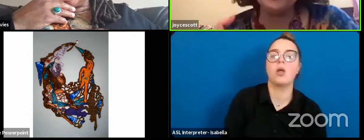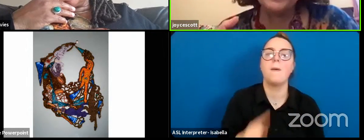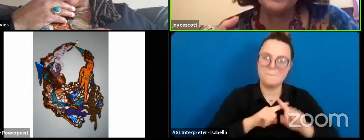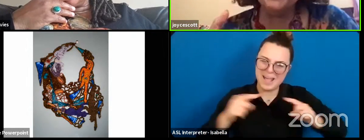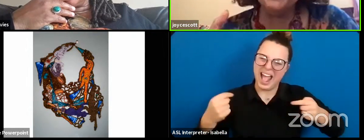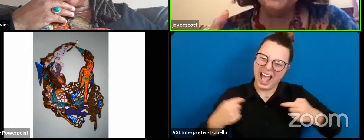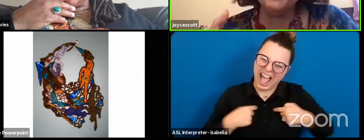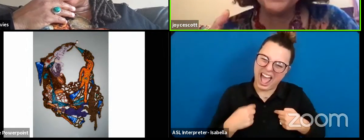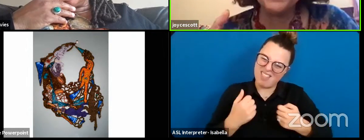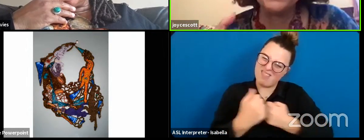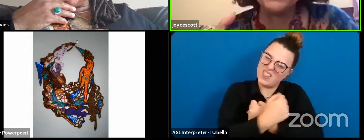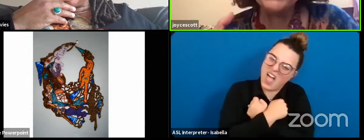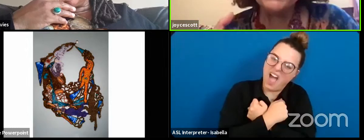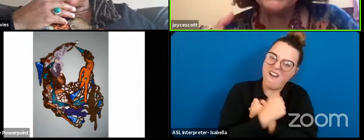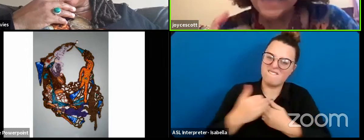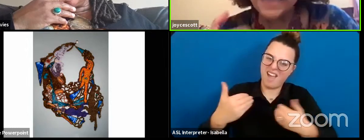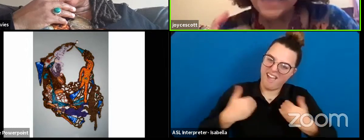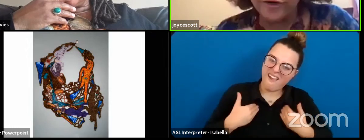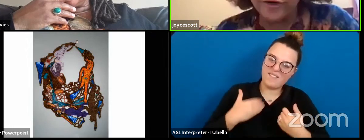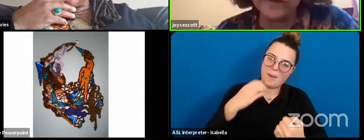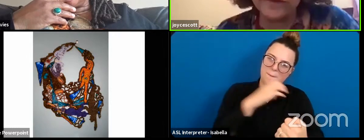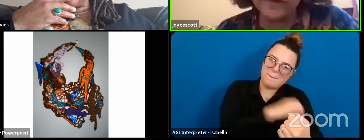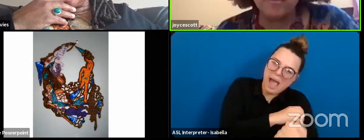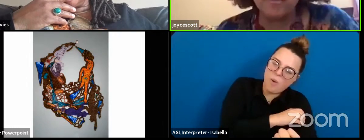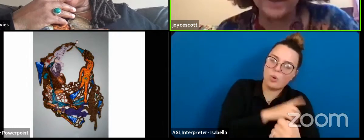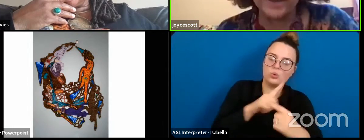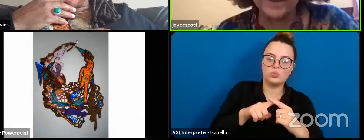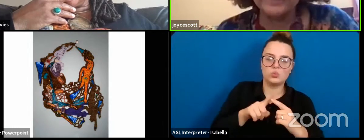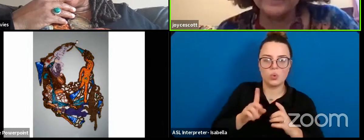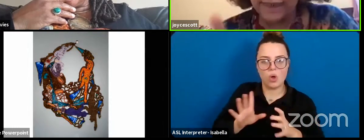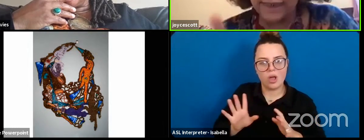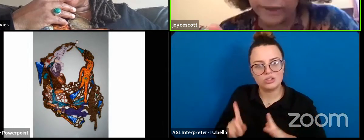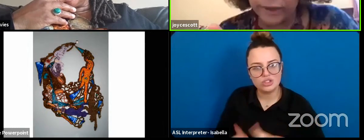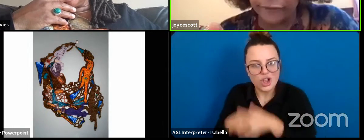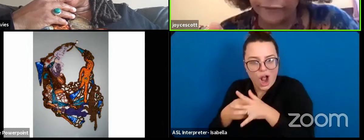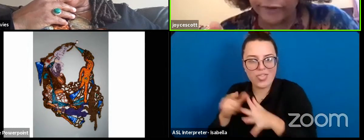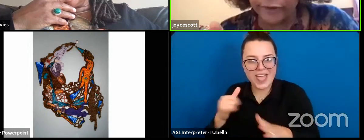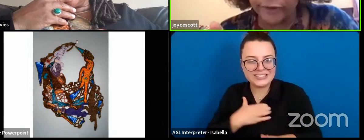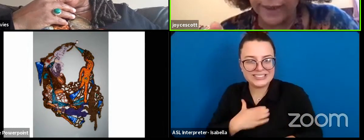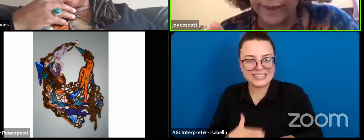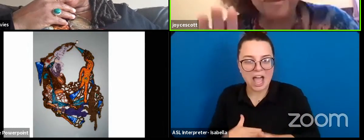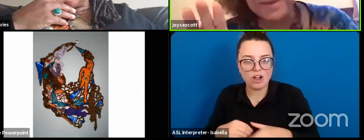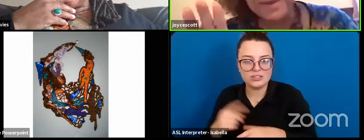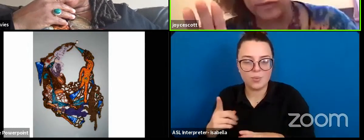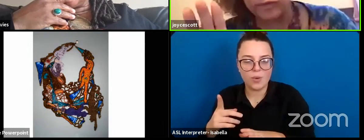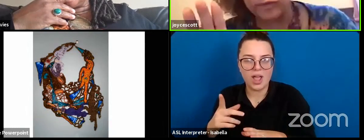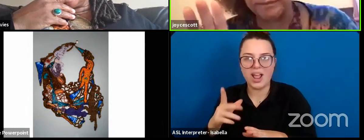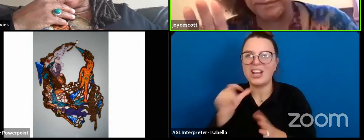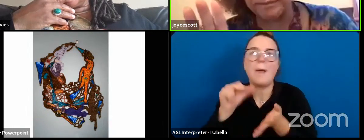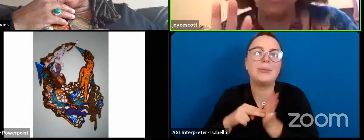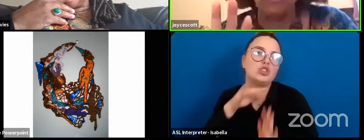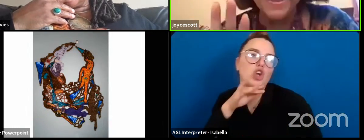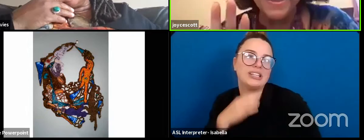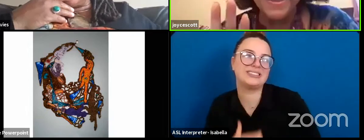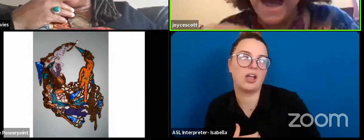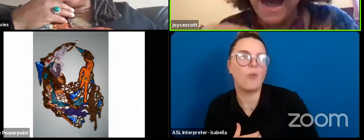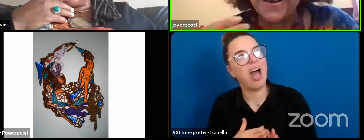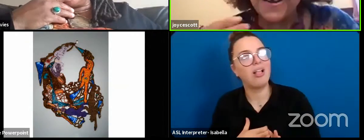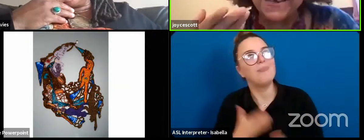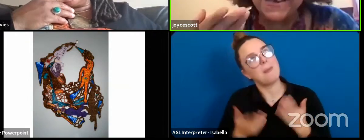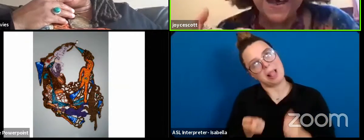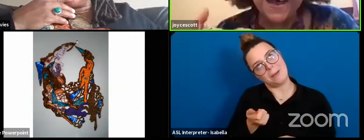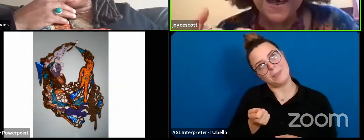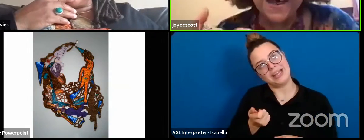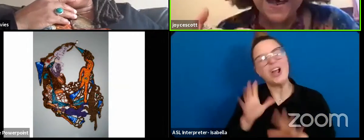to induce some kind of desire in someone. And I don't mean that in a dirty way. Well, maybe I do, but no. I'm